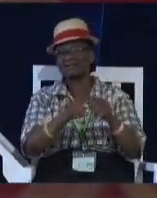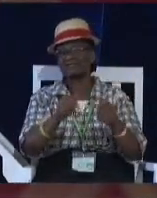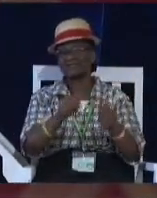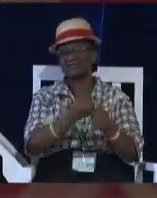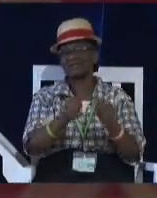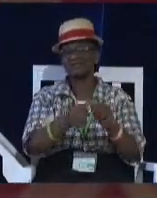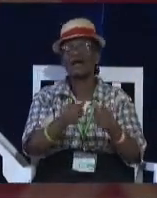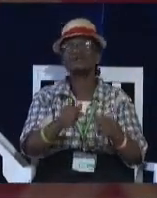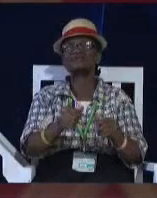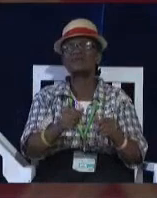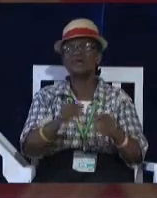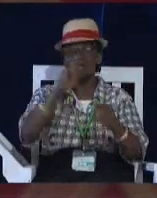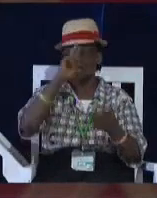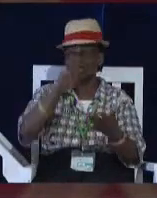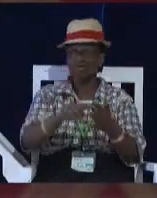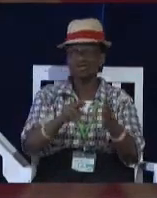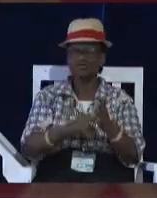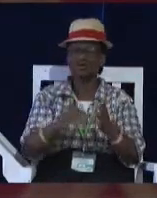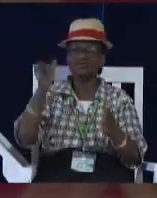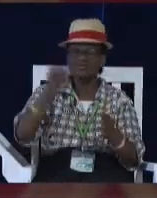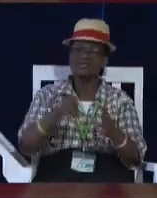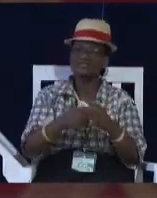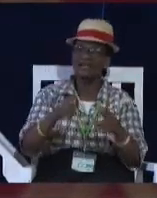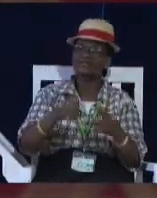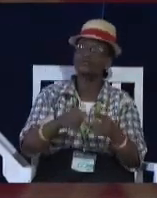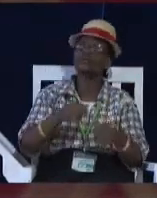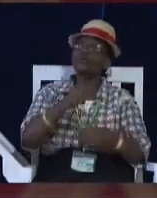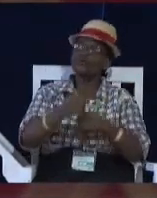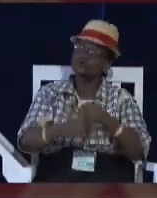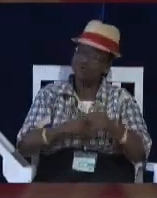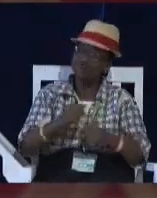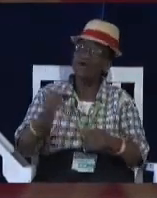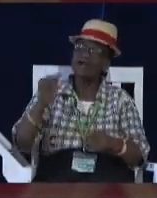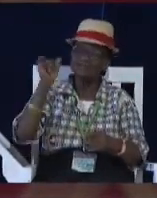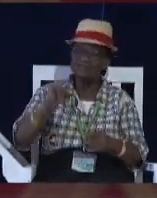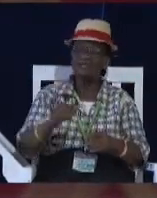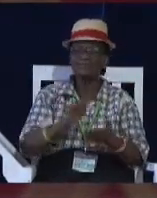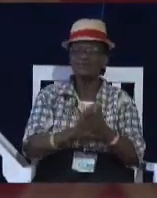suffer, they become so sick that they can't even eat.